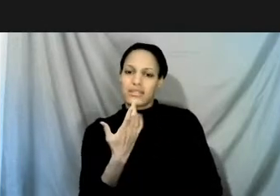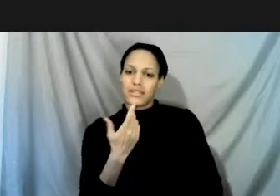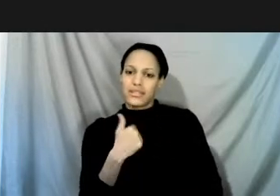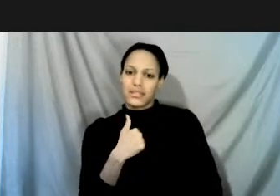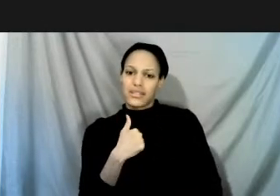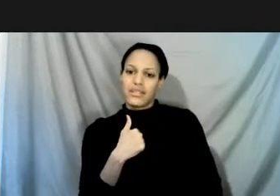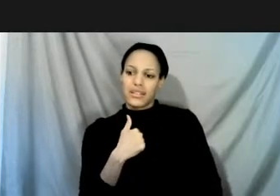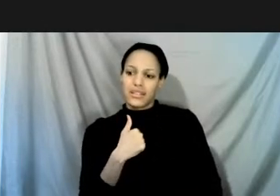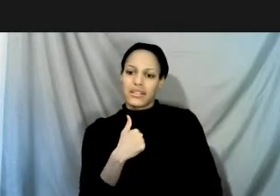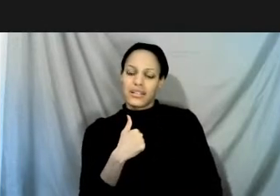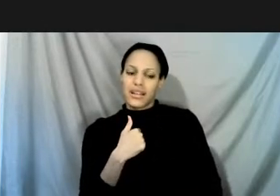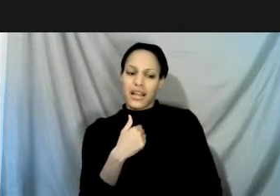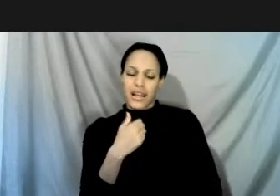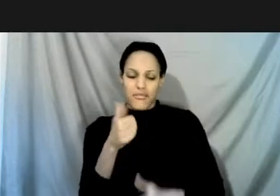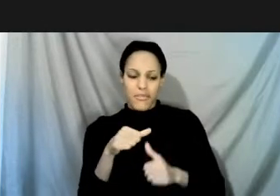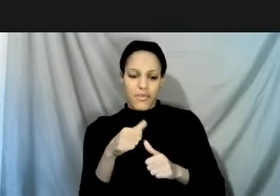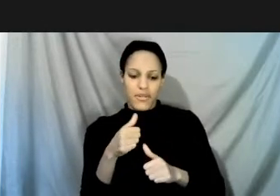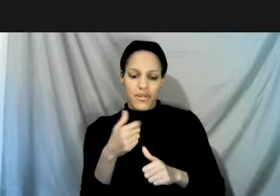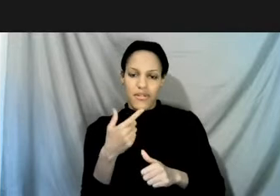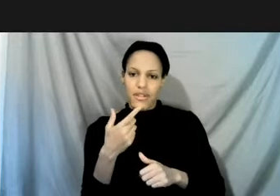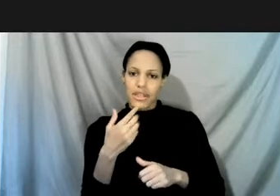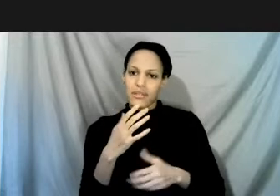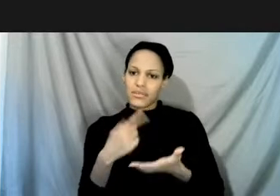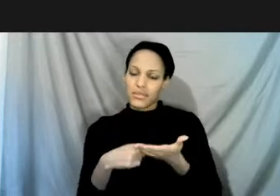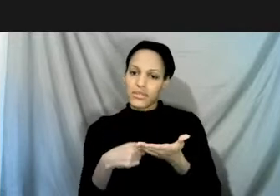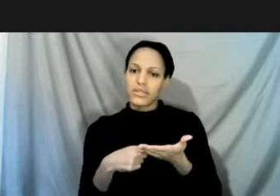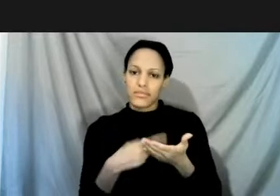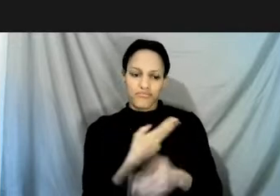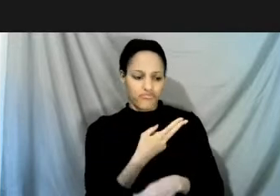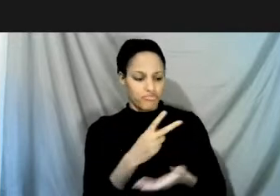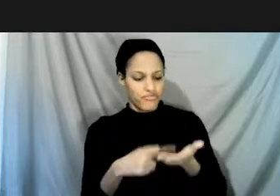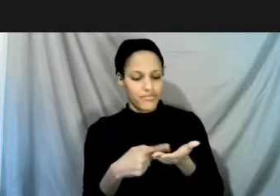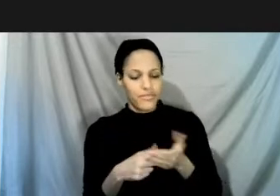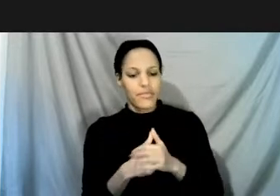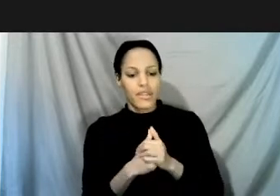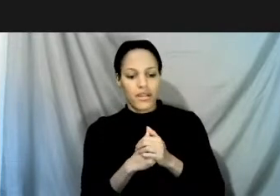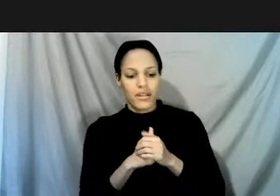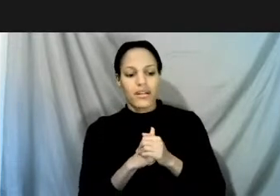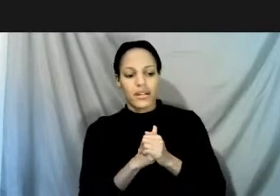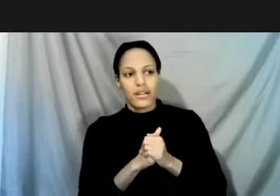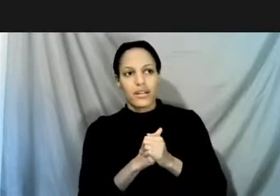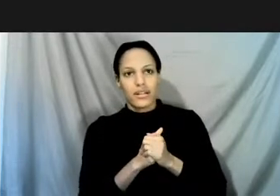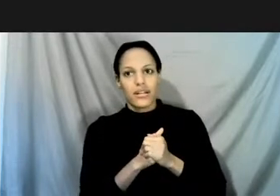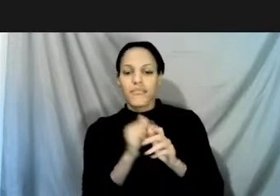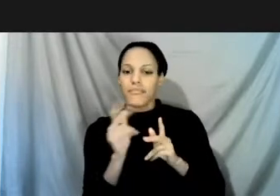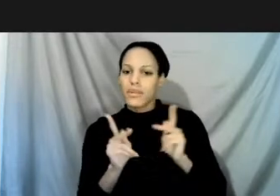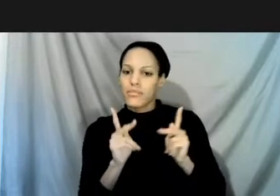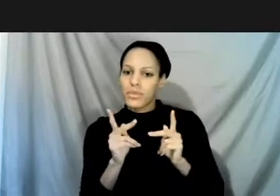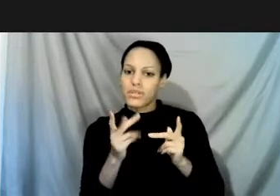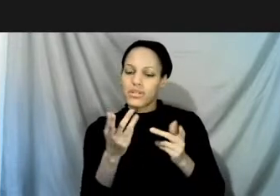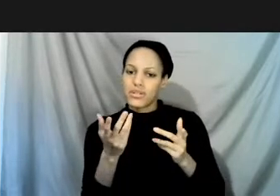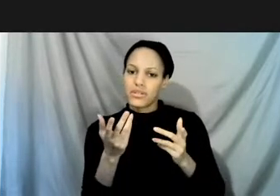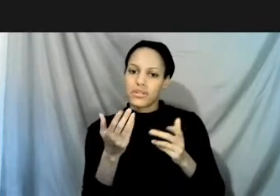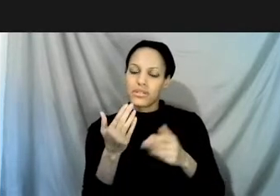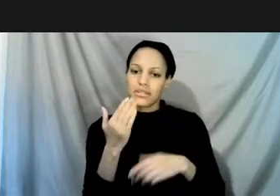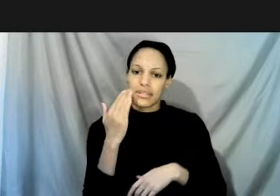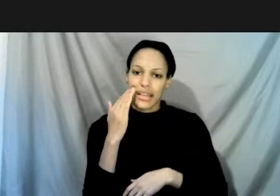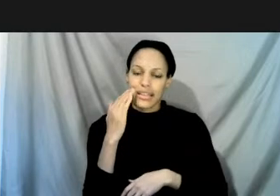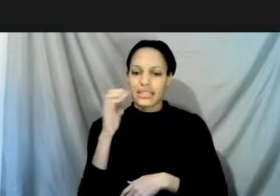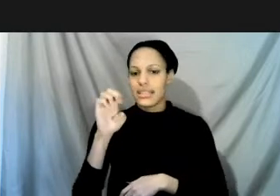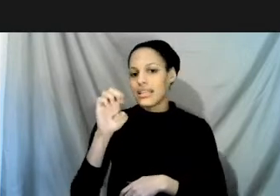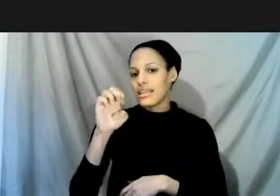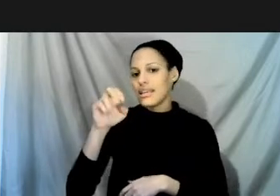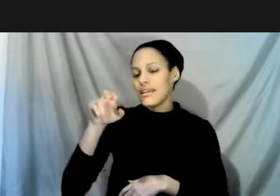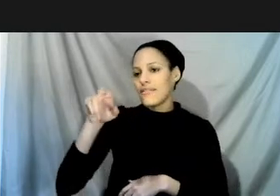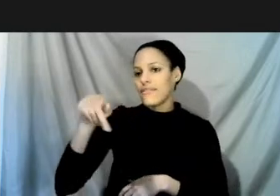was talking about and you were talking about, is that, you know, people say it's ephemeral, you know, you do it and